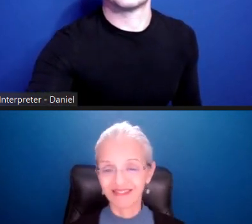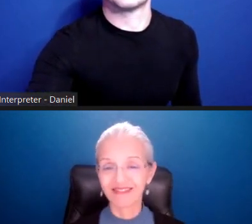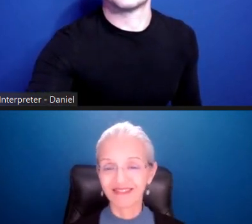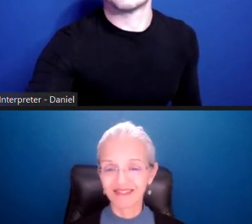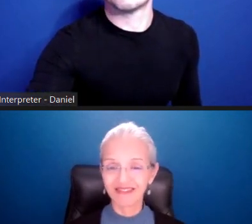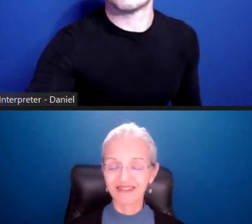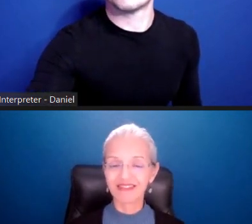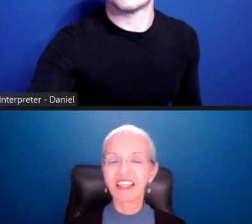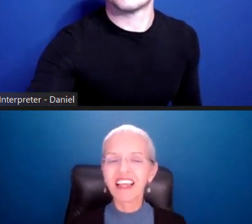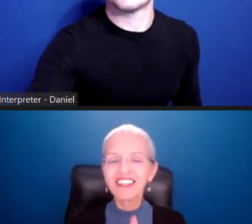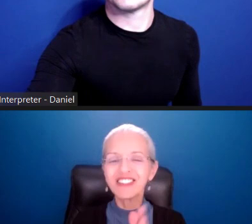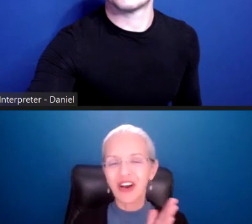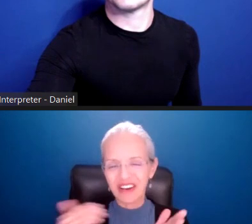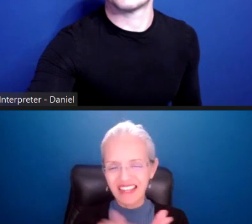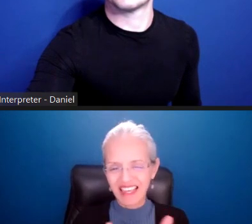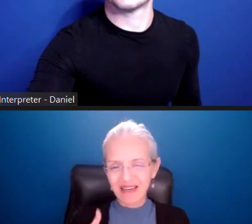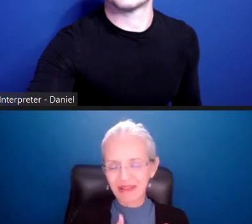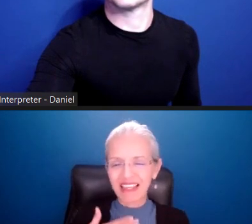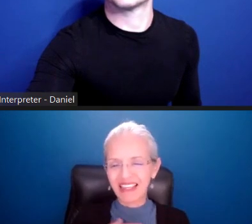Start over, please.